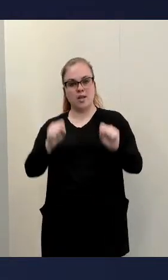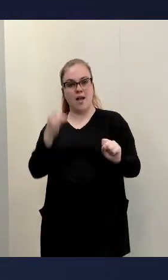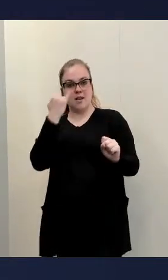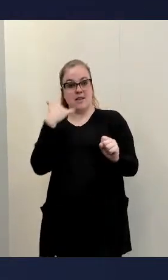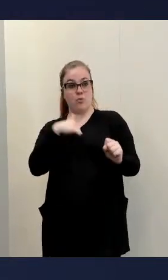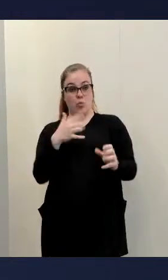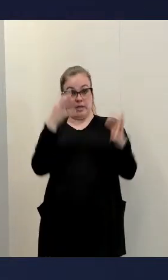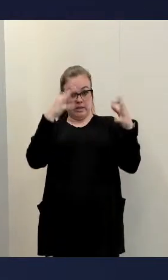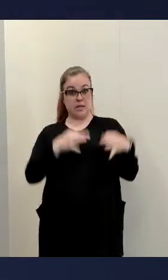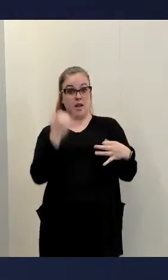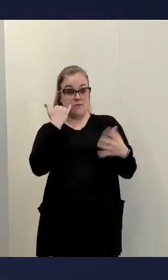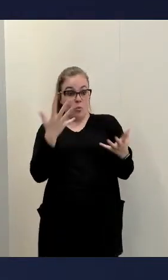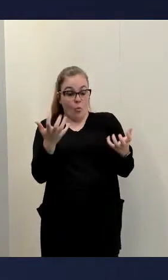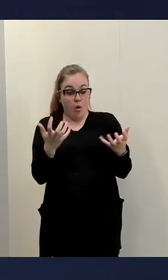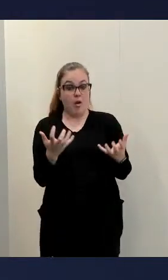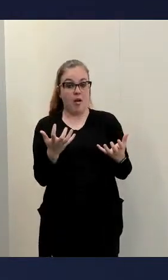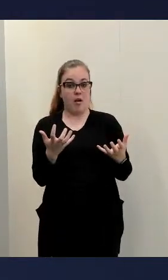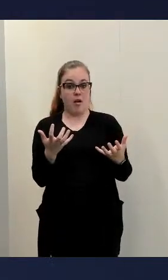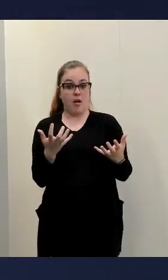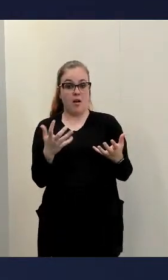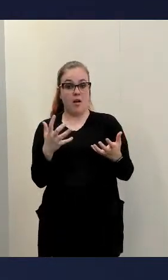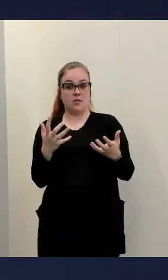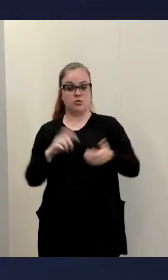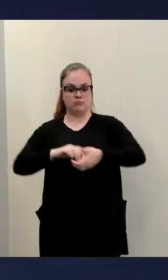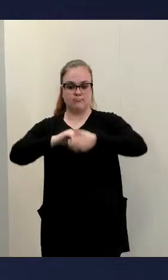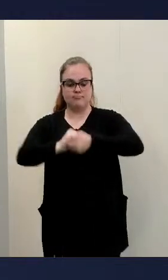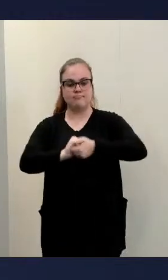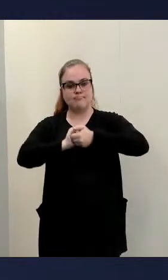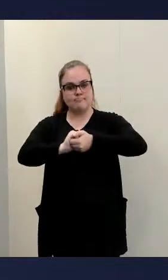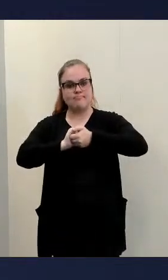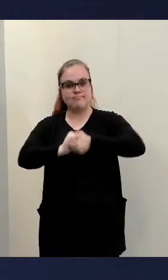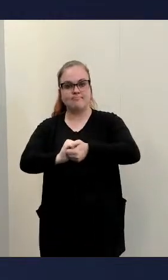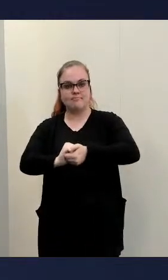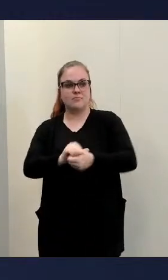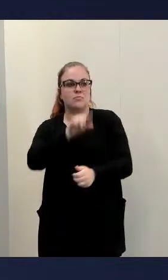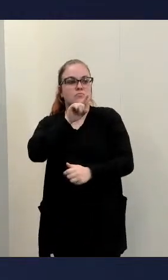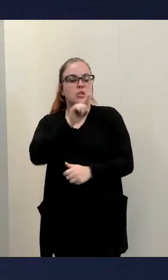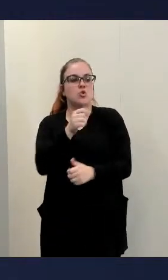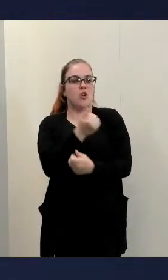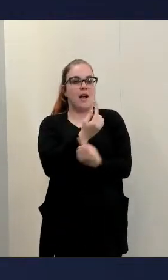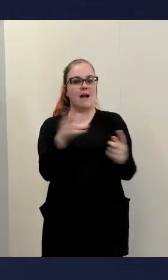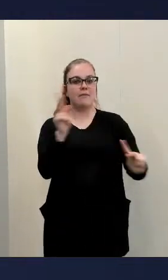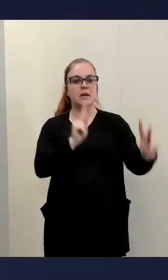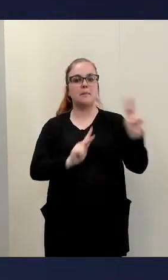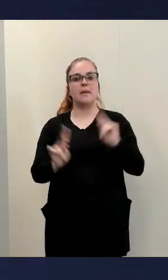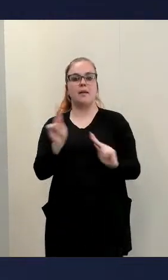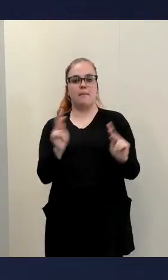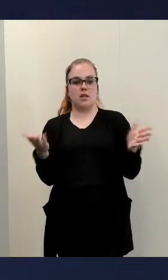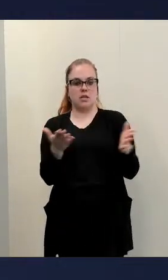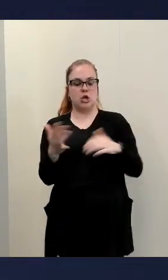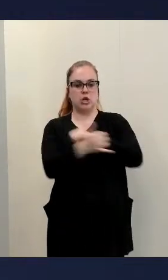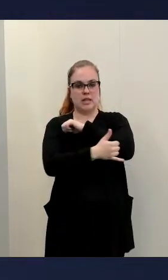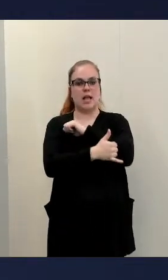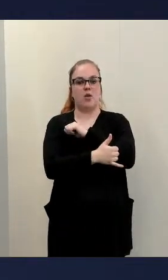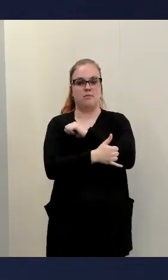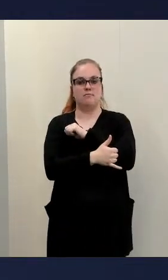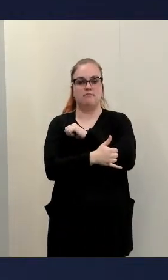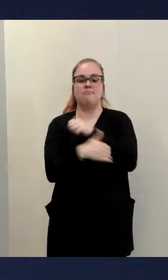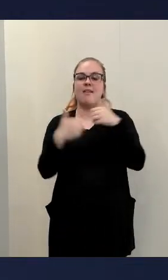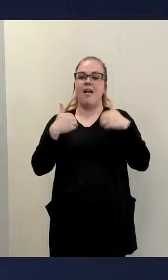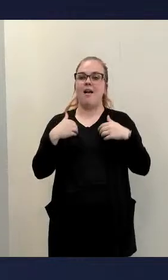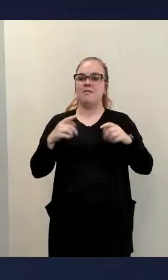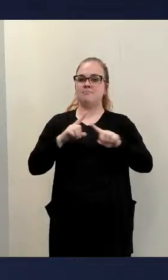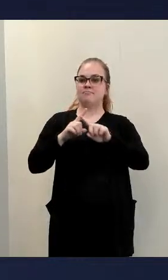so choose, to work together to make sure every person in Erie County has